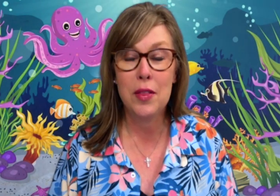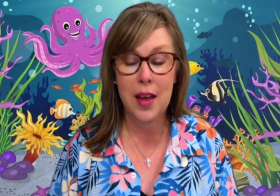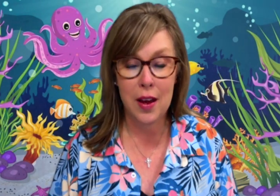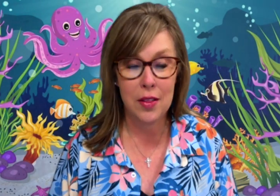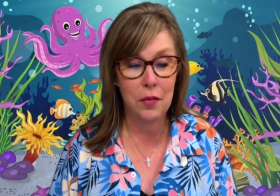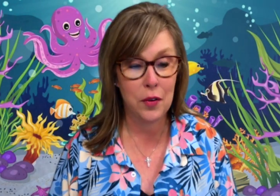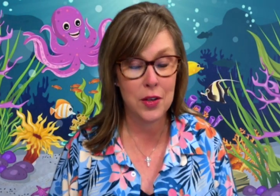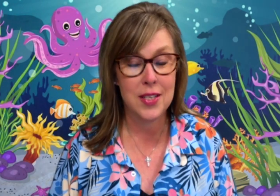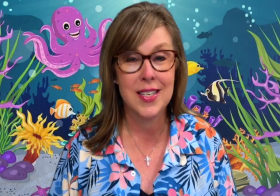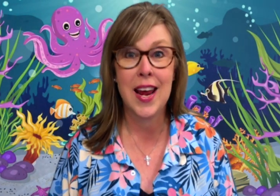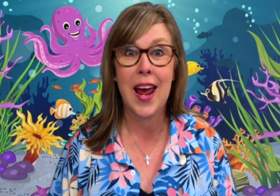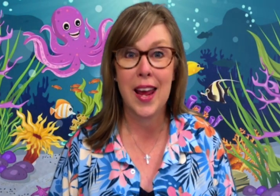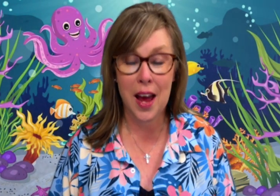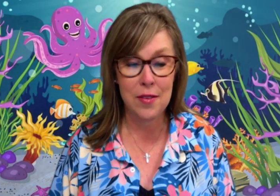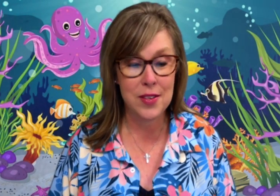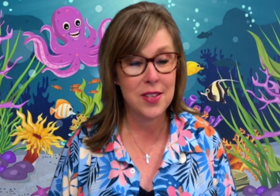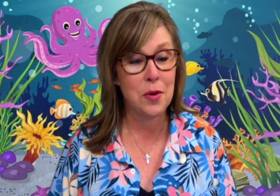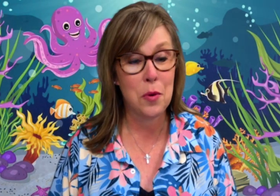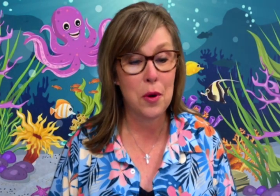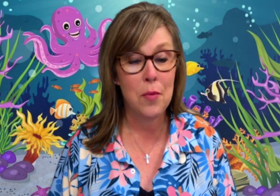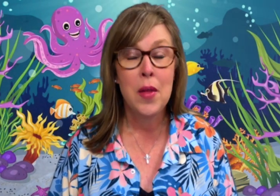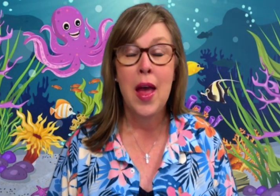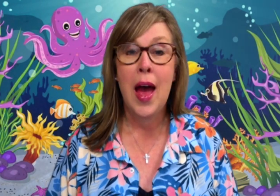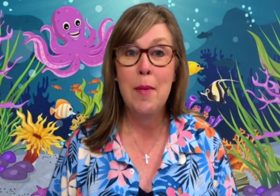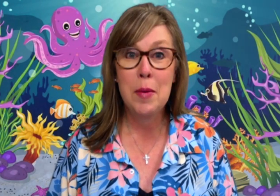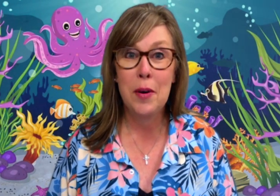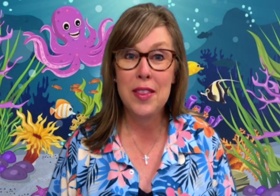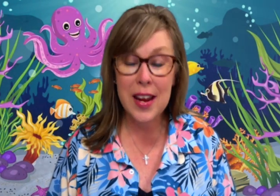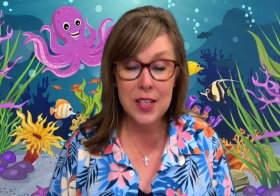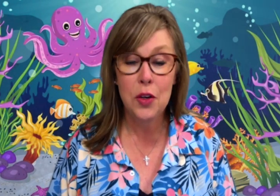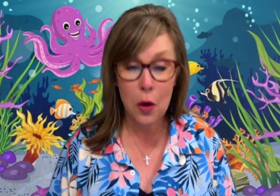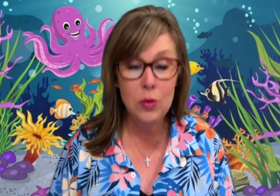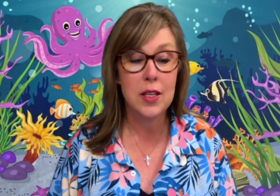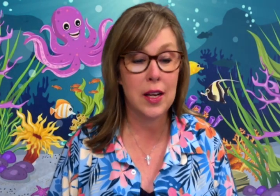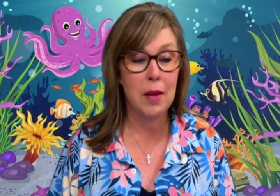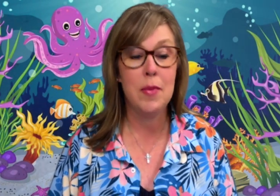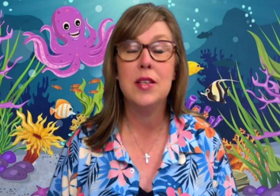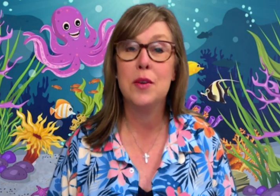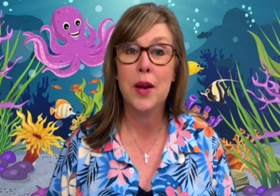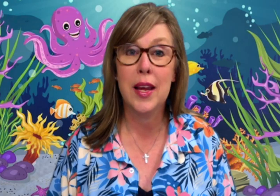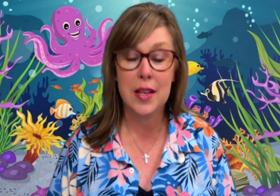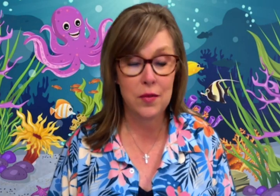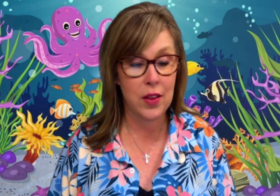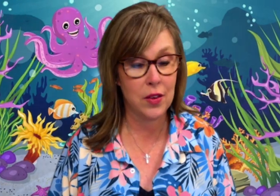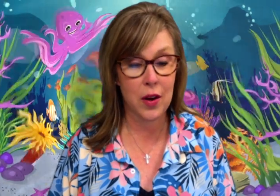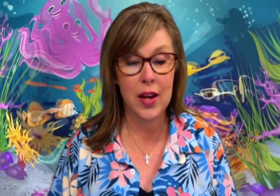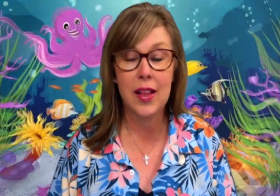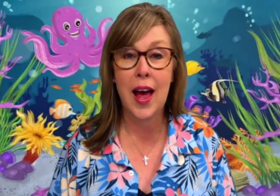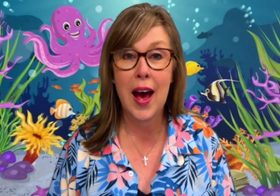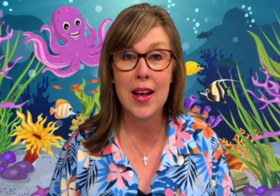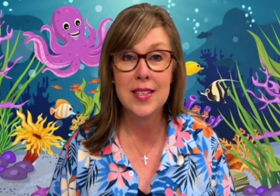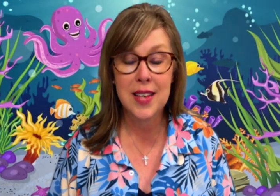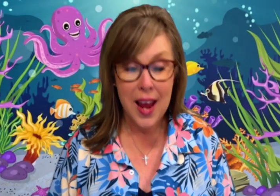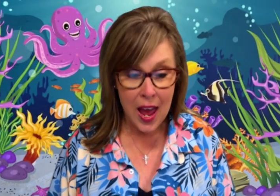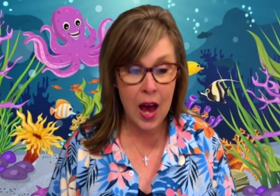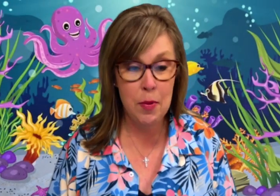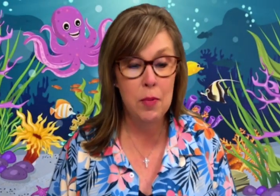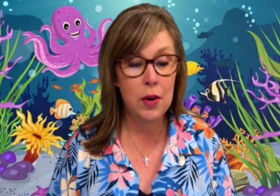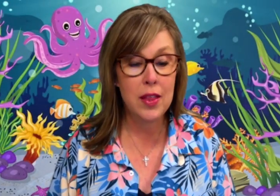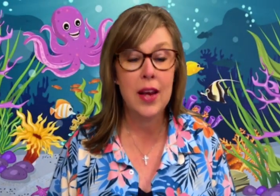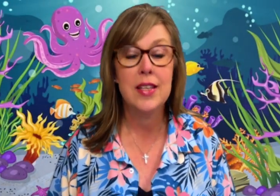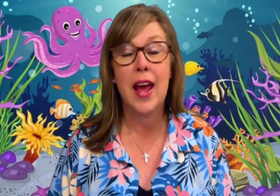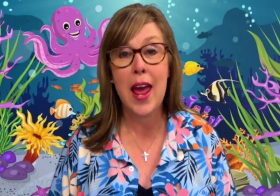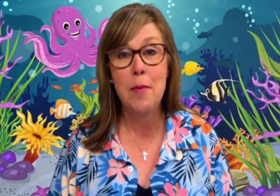a birthday on the first day of school. Happy birthday to Colton in Mr. Ricky's fifth grade class.